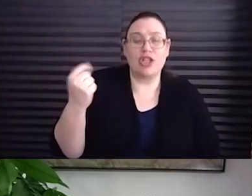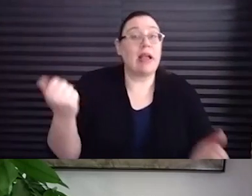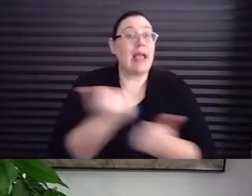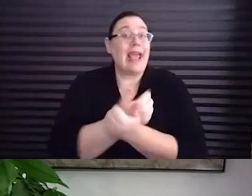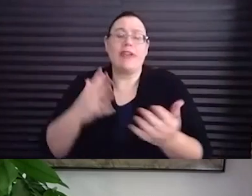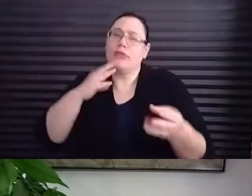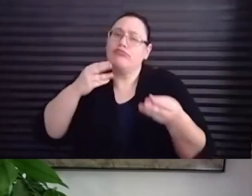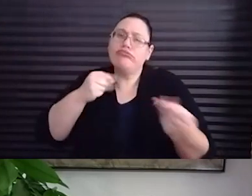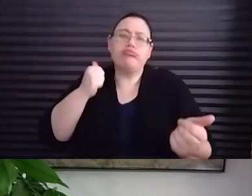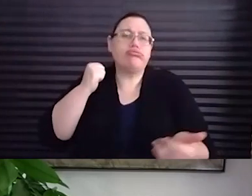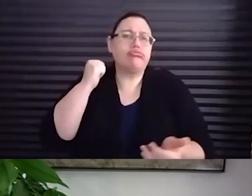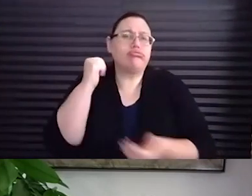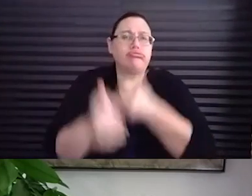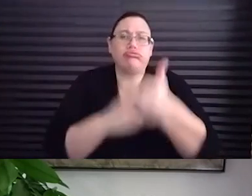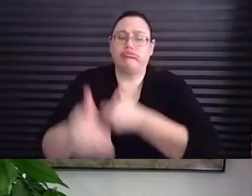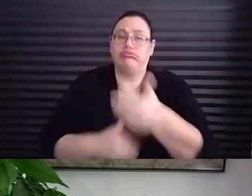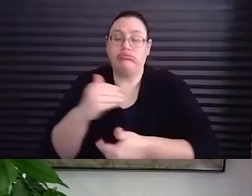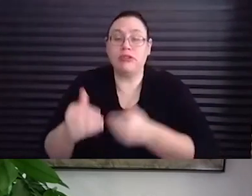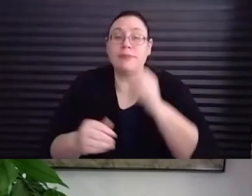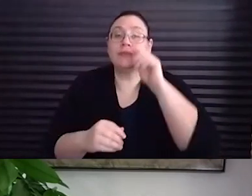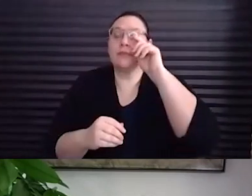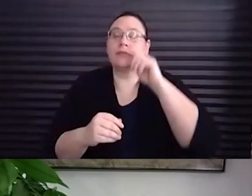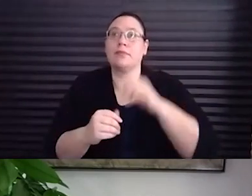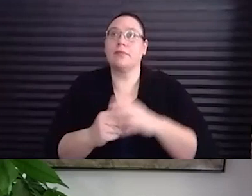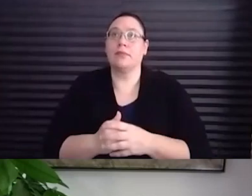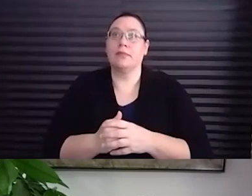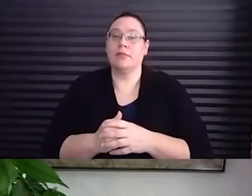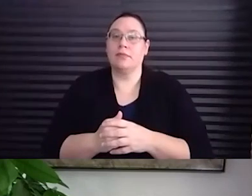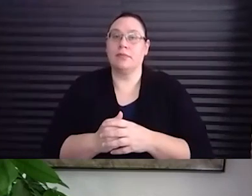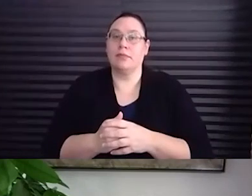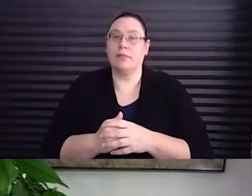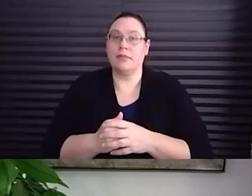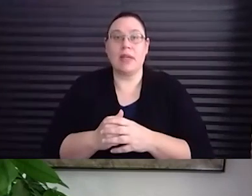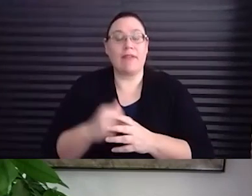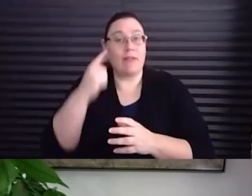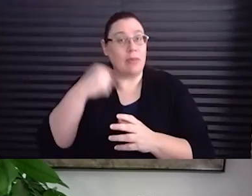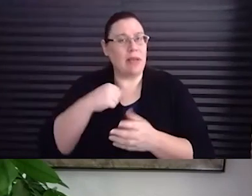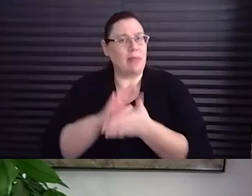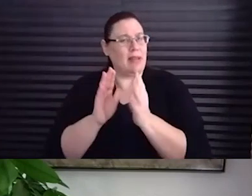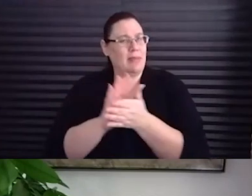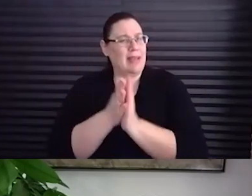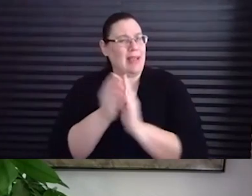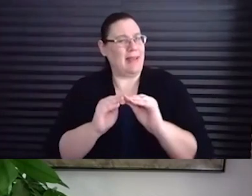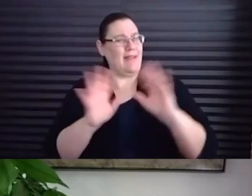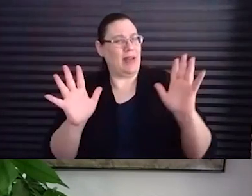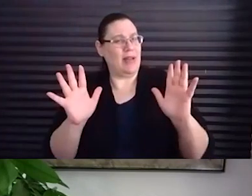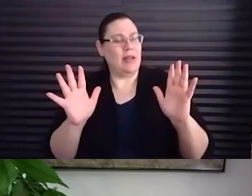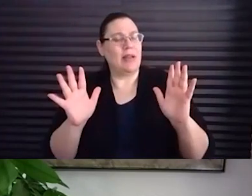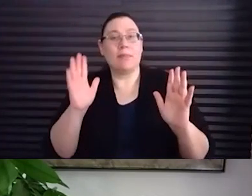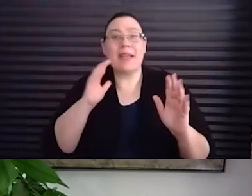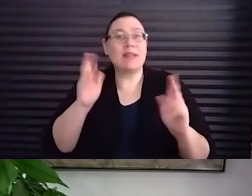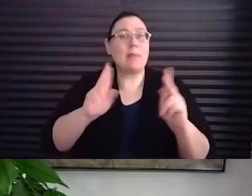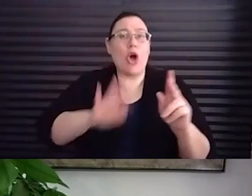flowing, and it became also evident to me because I have followers from all around the